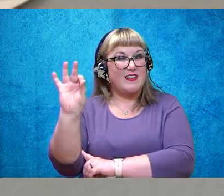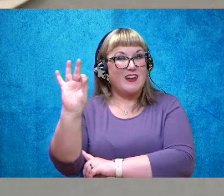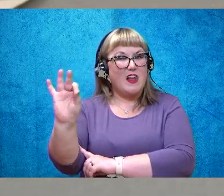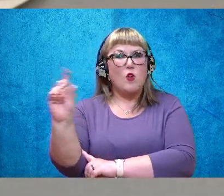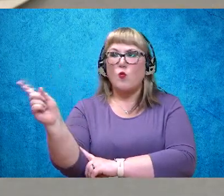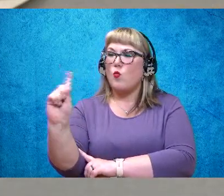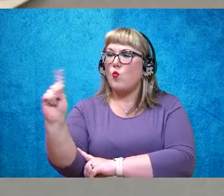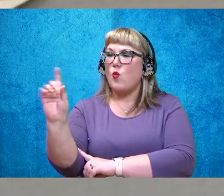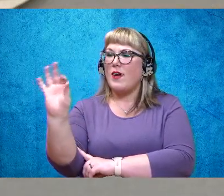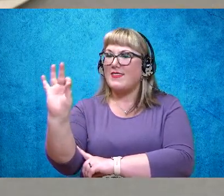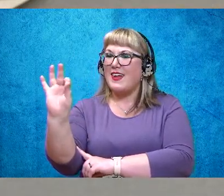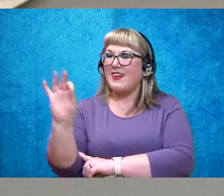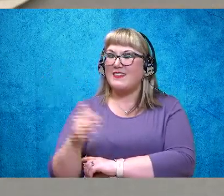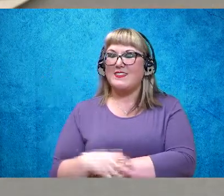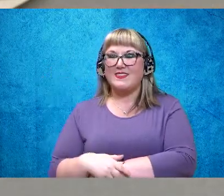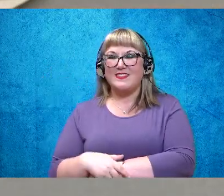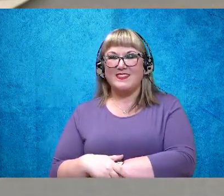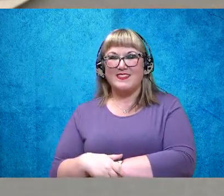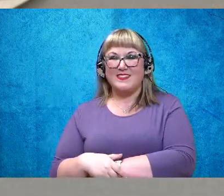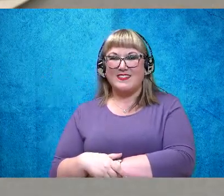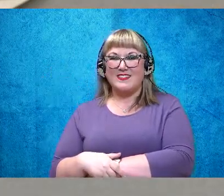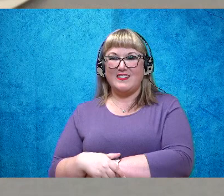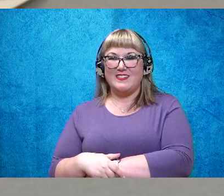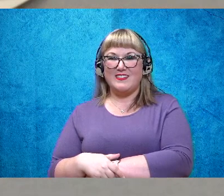Number 9. Good job.